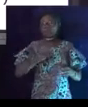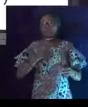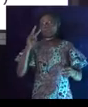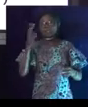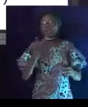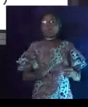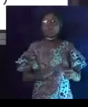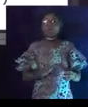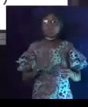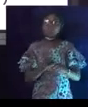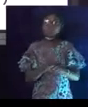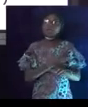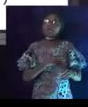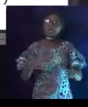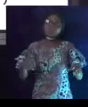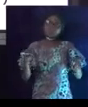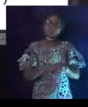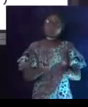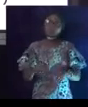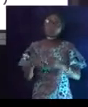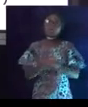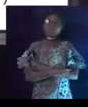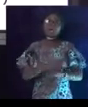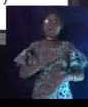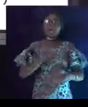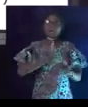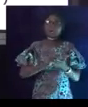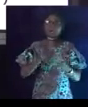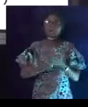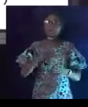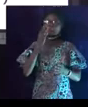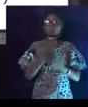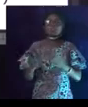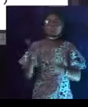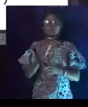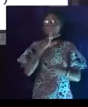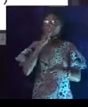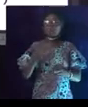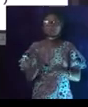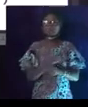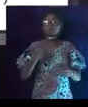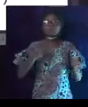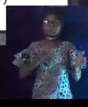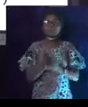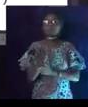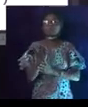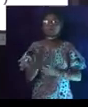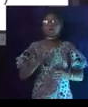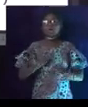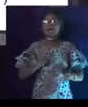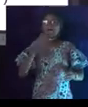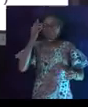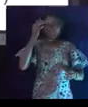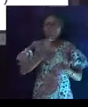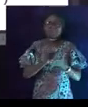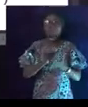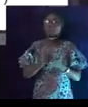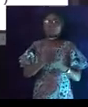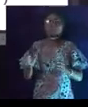that Fahrenheit by 9/5 and then adding 32. We can convert Fahrenheit